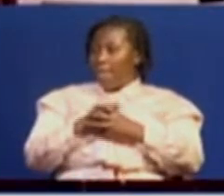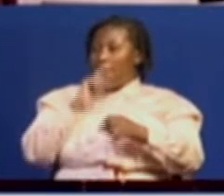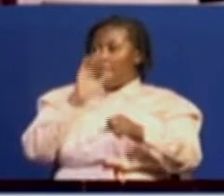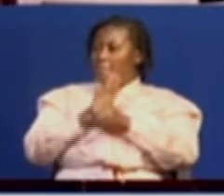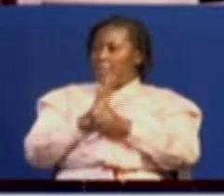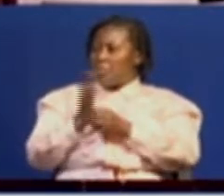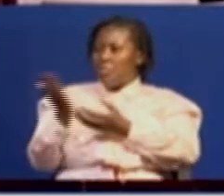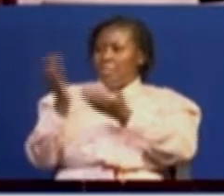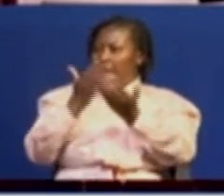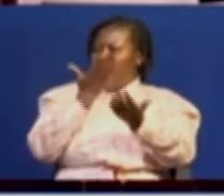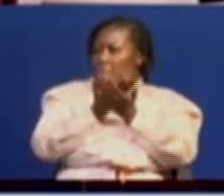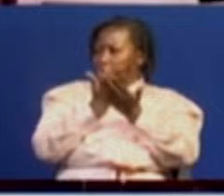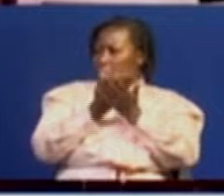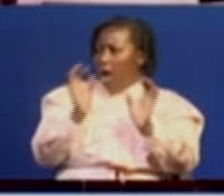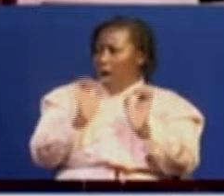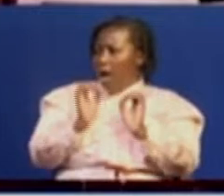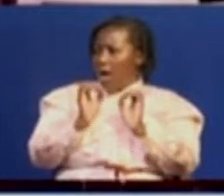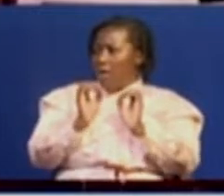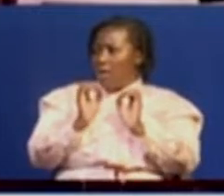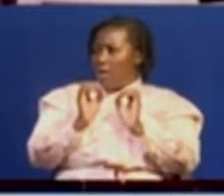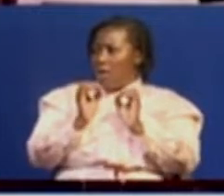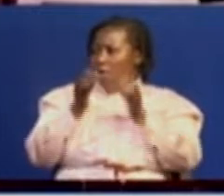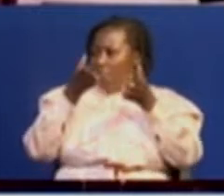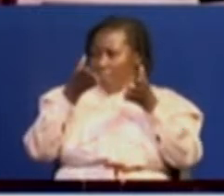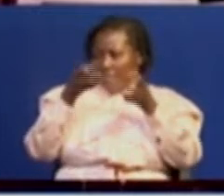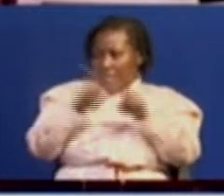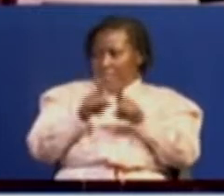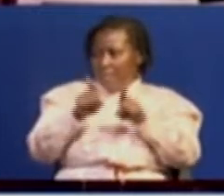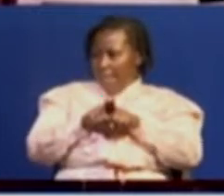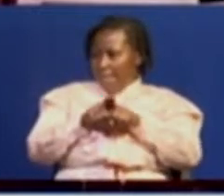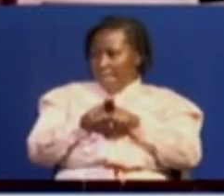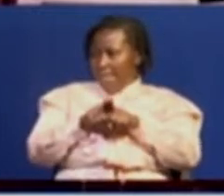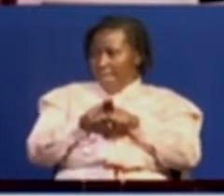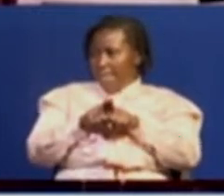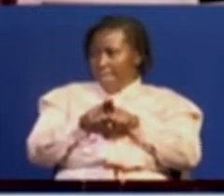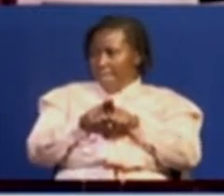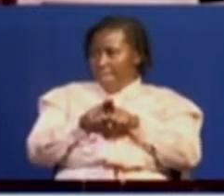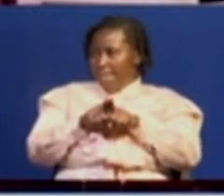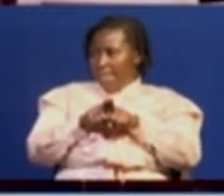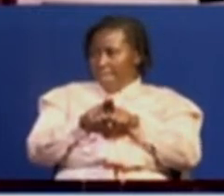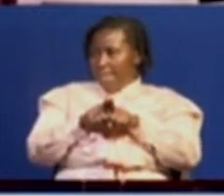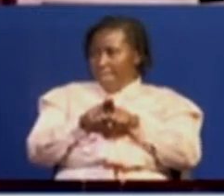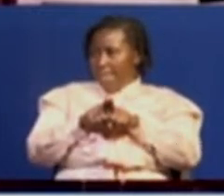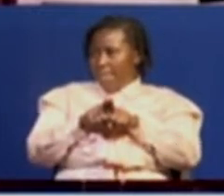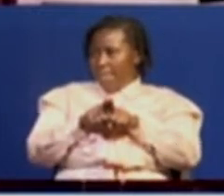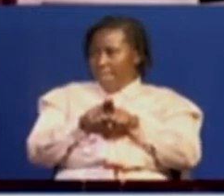I had not promised to bring a motion of this nature.